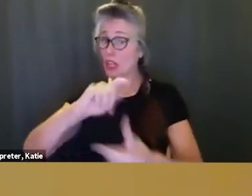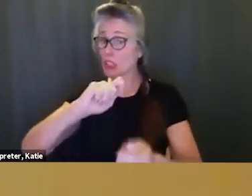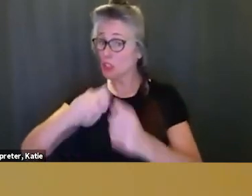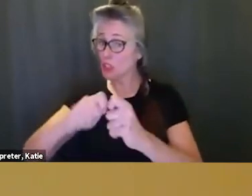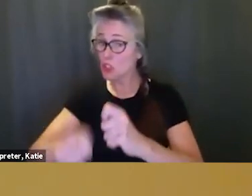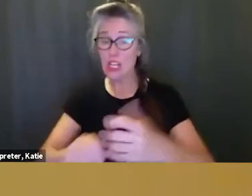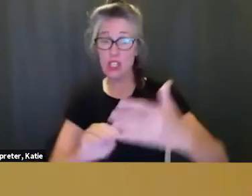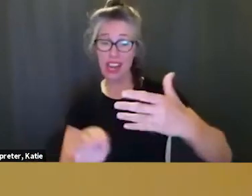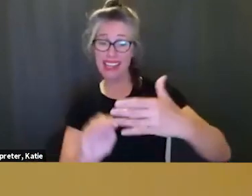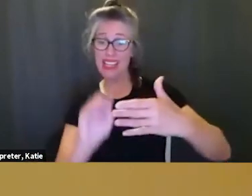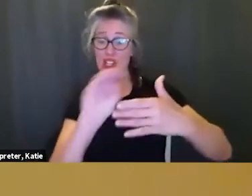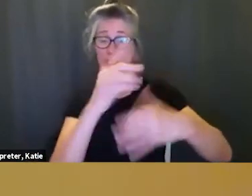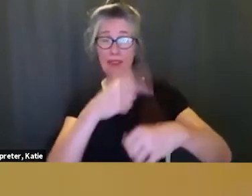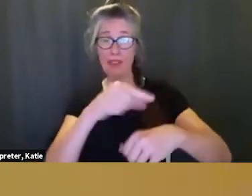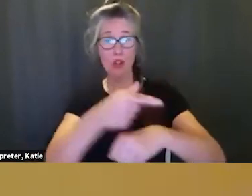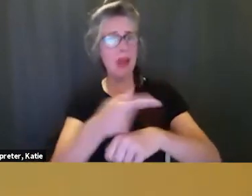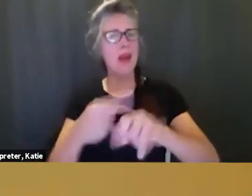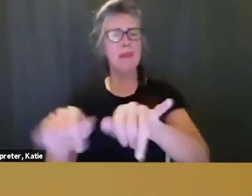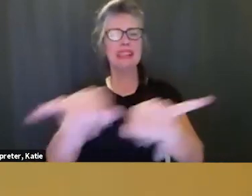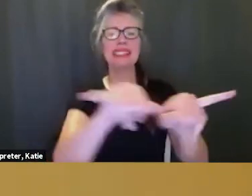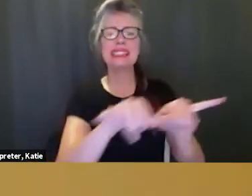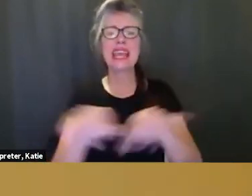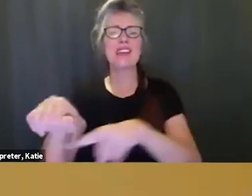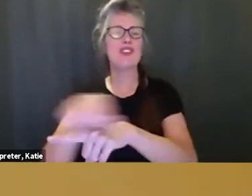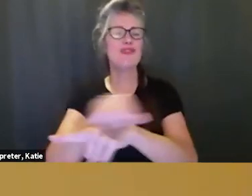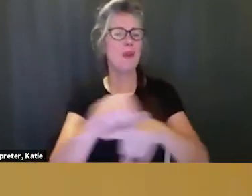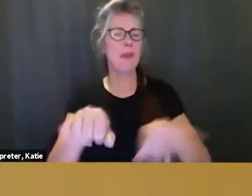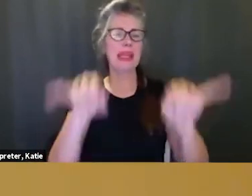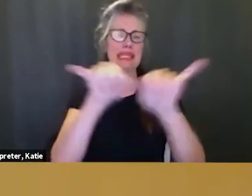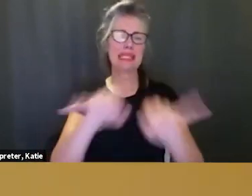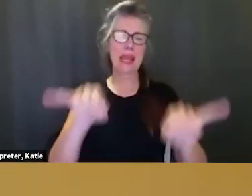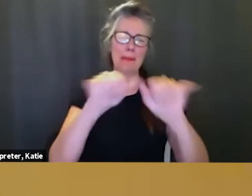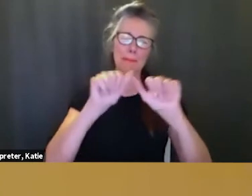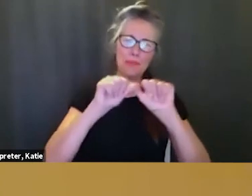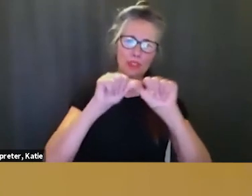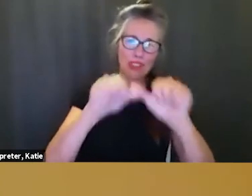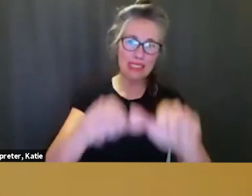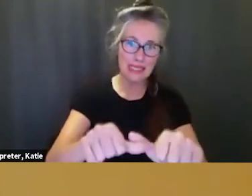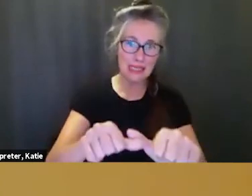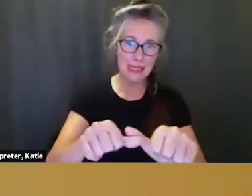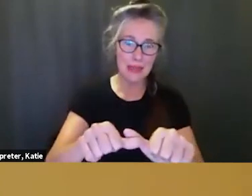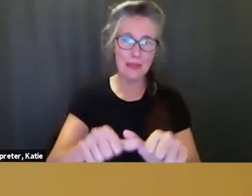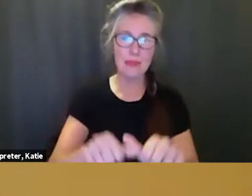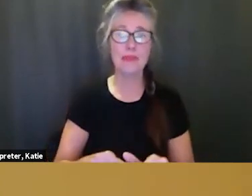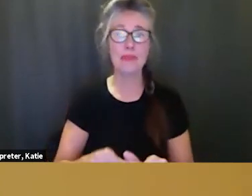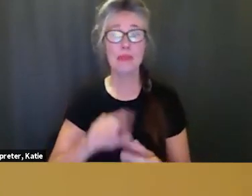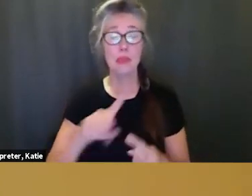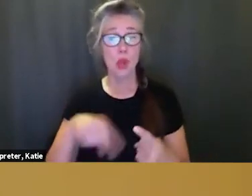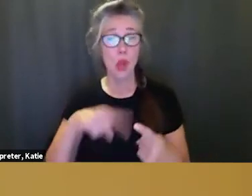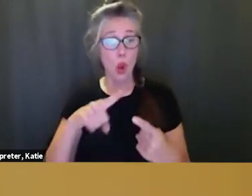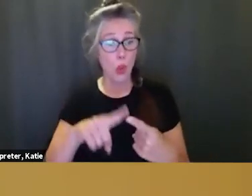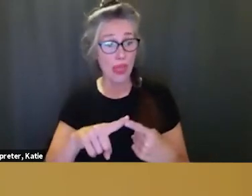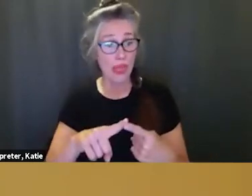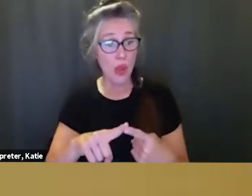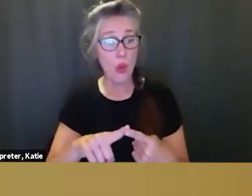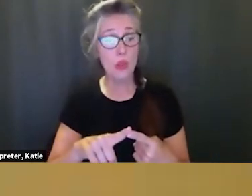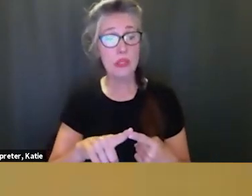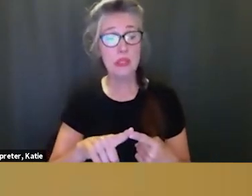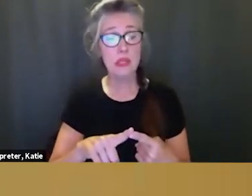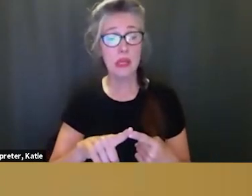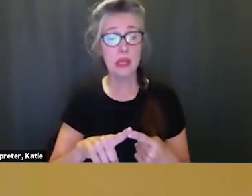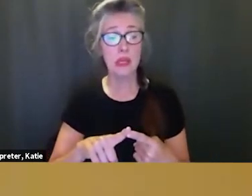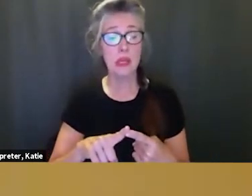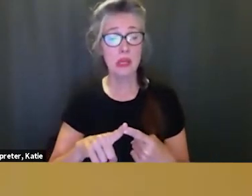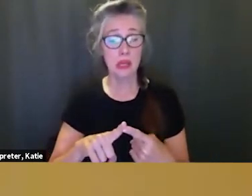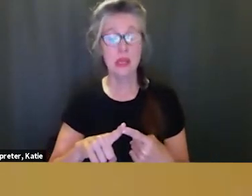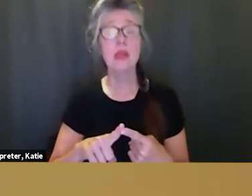each grade level, the standards of mathematical practice stay consistent. And when those two sets of standards come together,